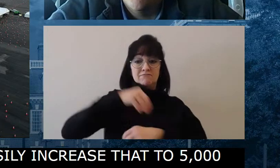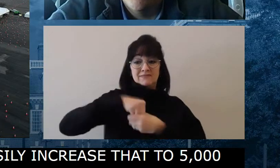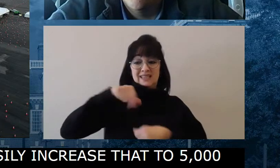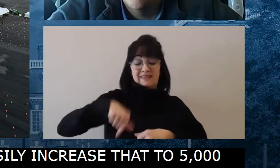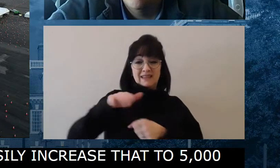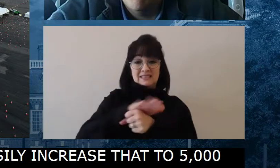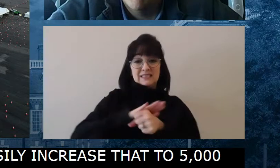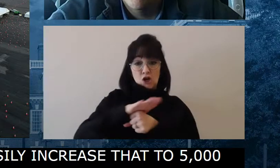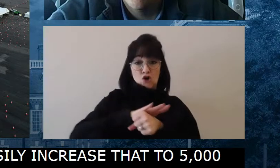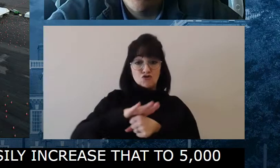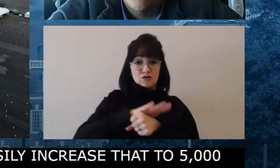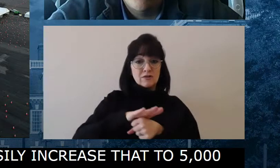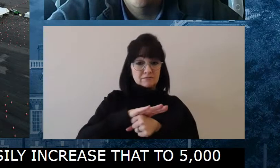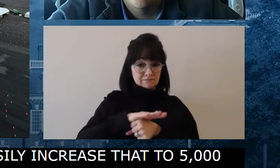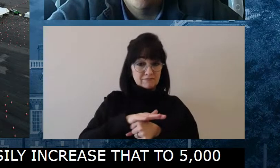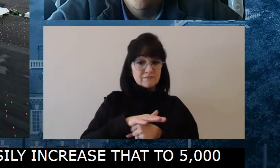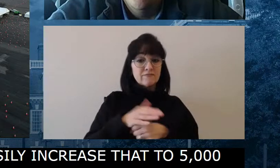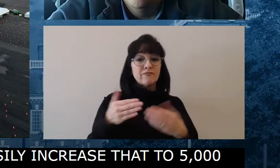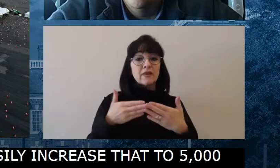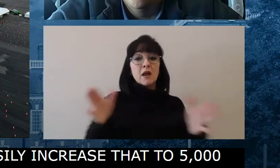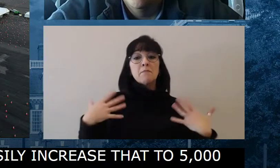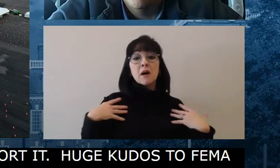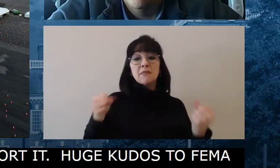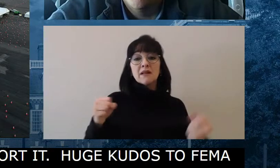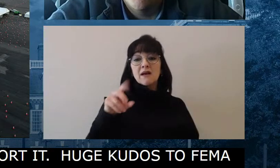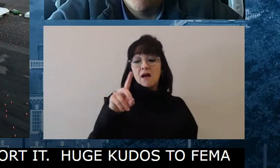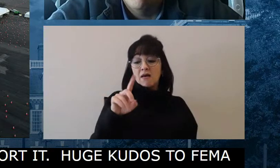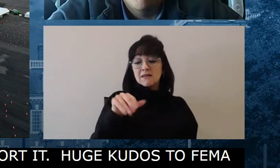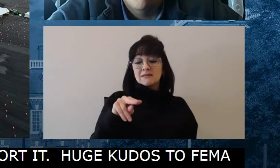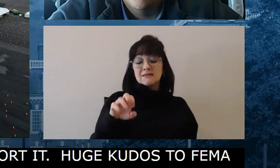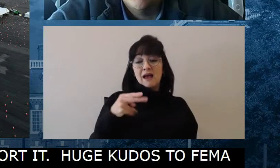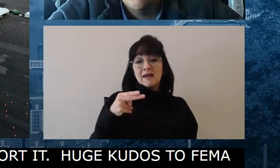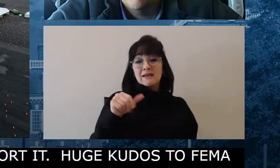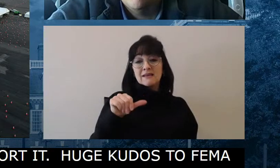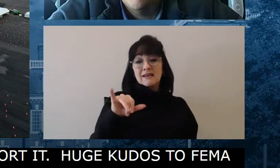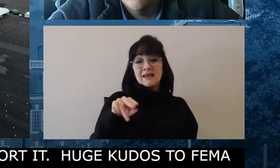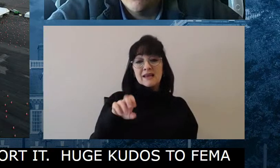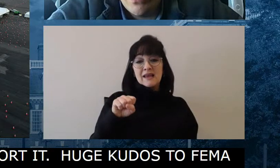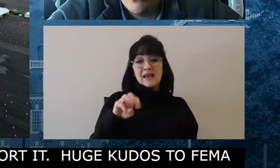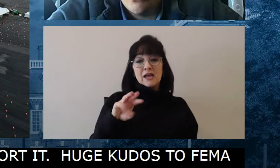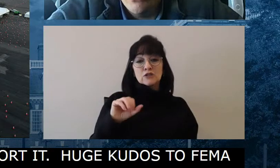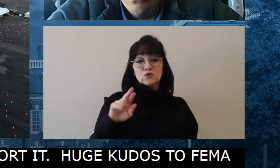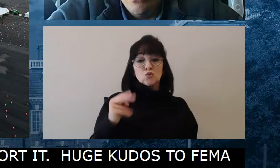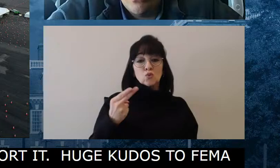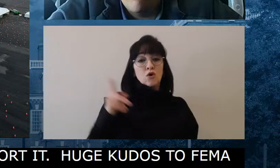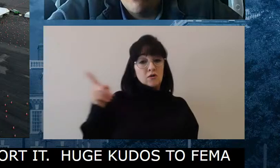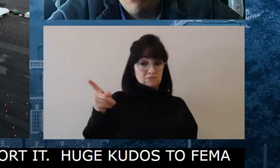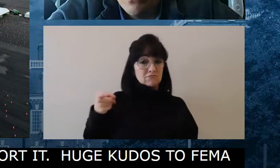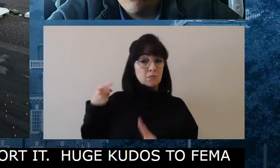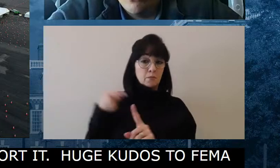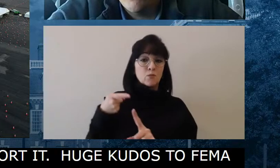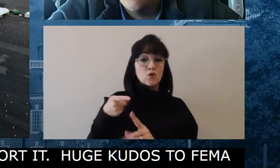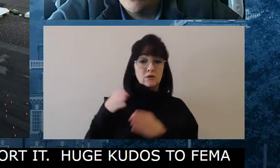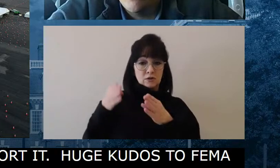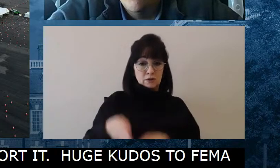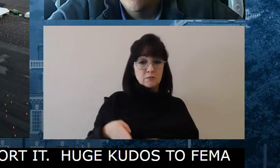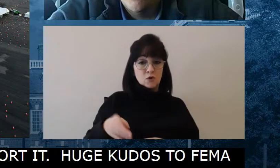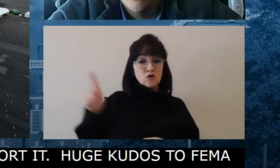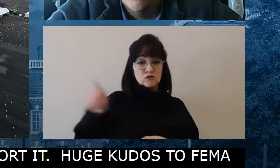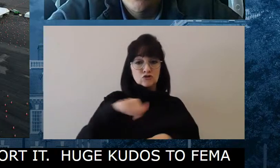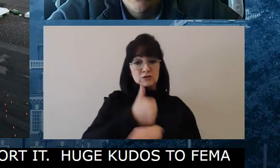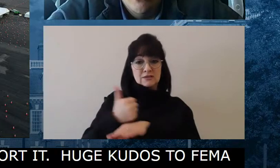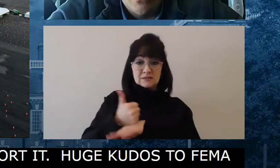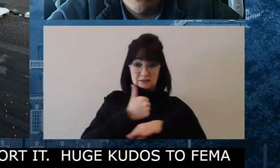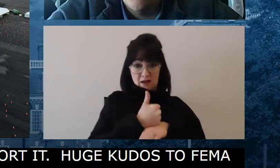Kudos to public health Diane Hainsworth, who was the point person to facilitate the DMV pods across the state that